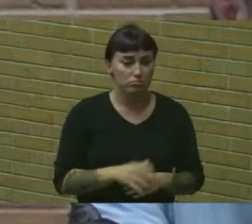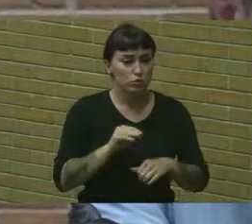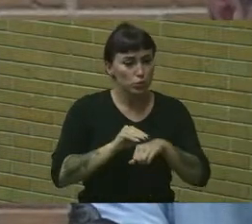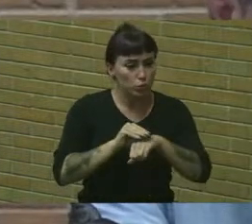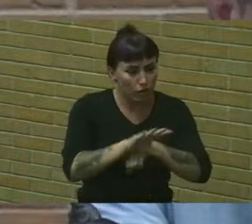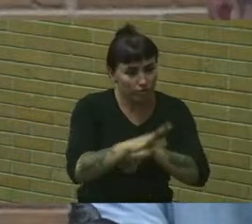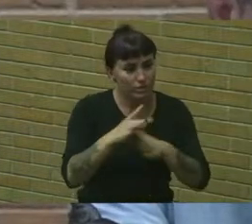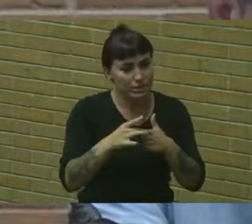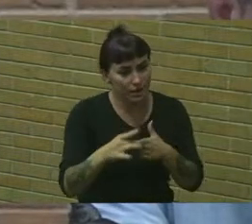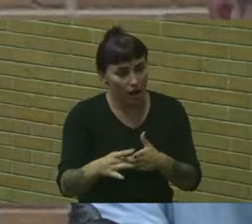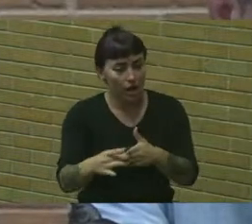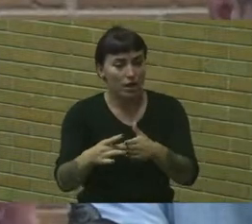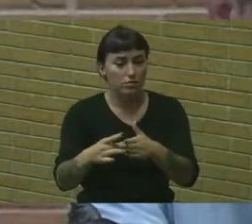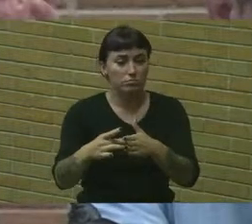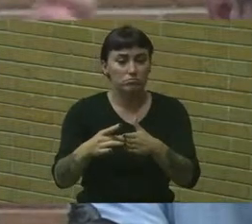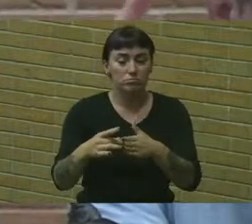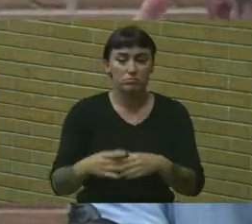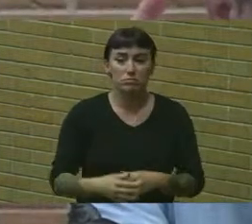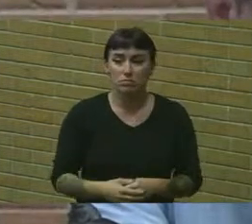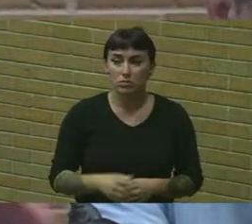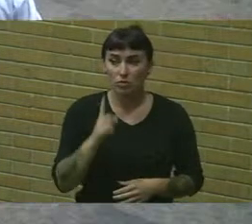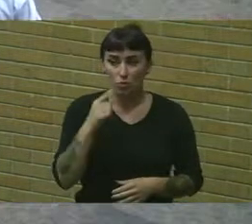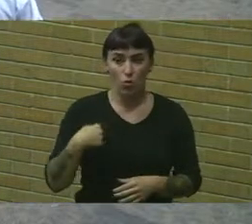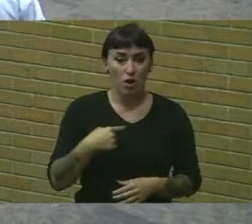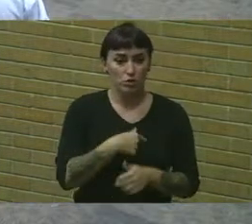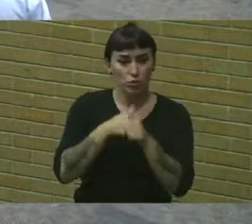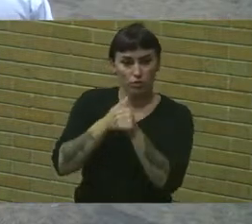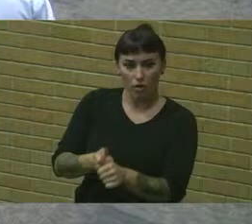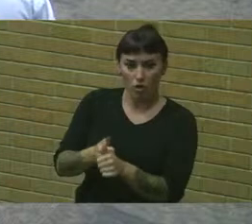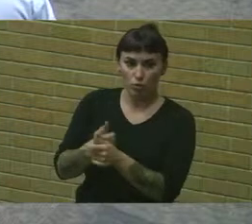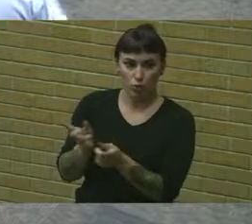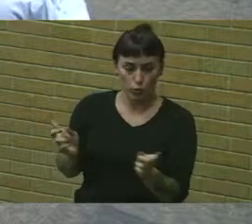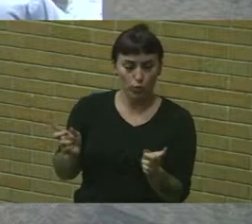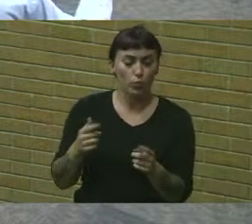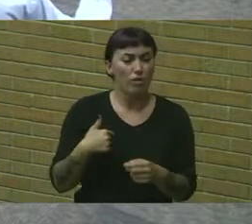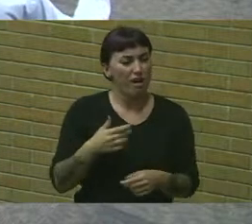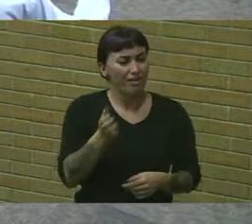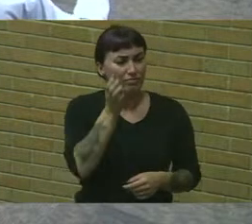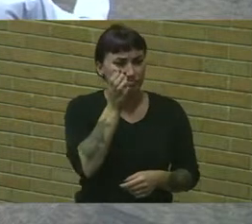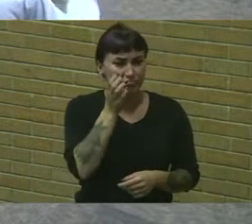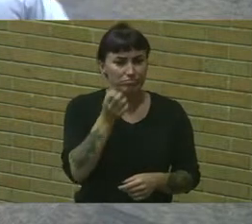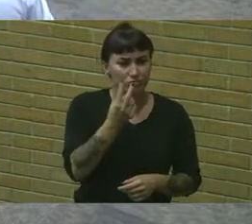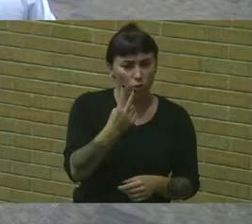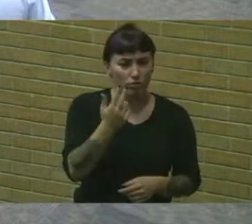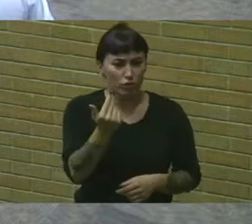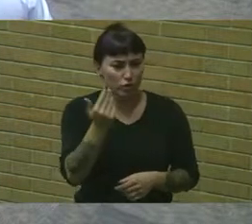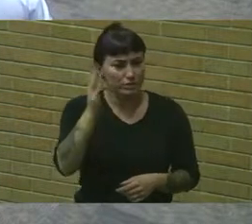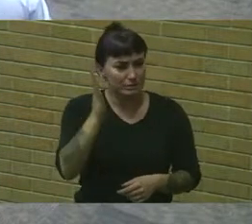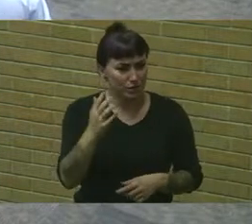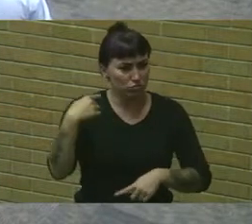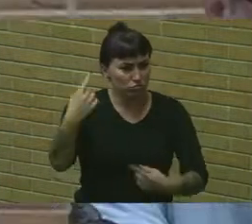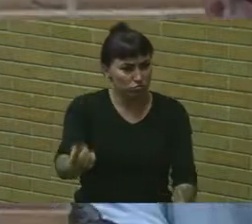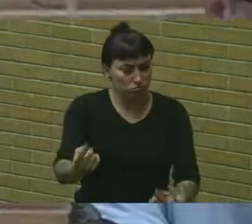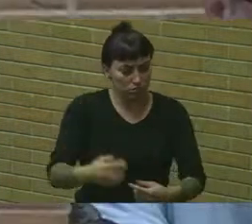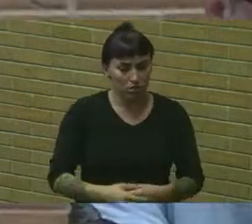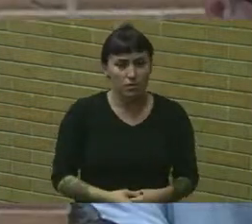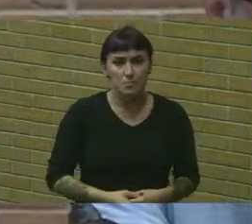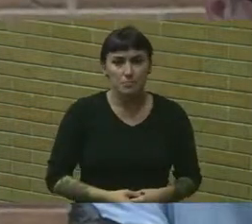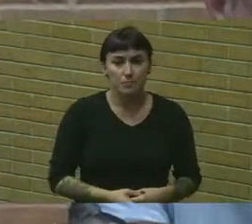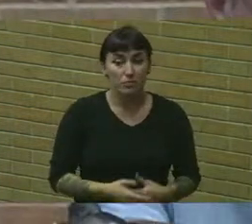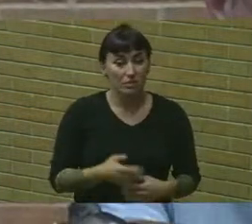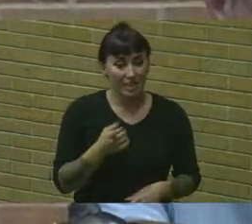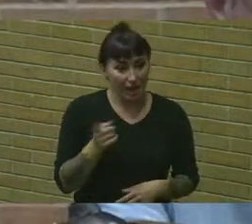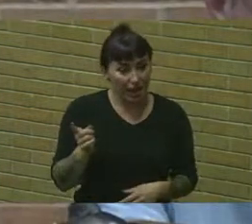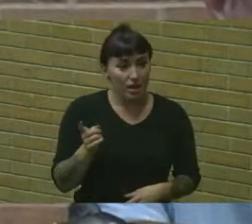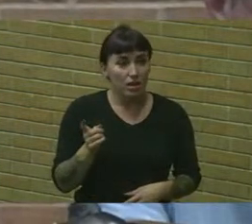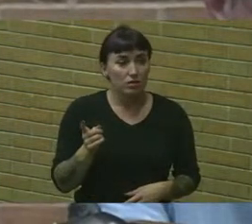influence and guide and for us to follow you. I've listened to 12 or 13 speakers already. They